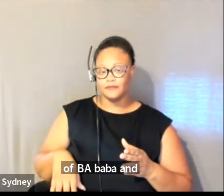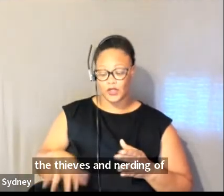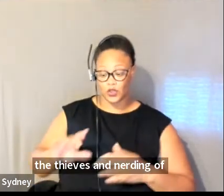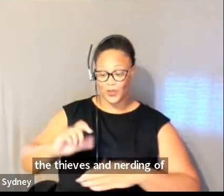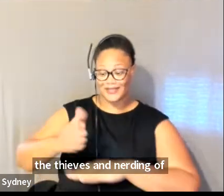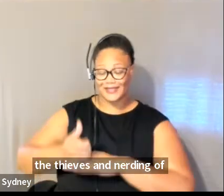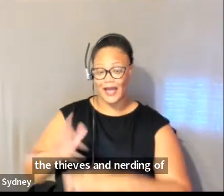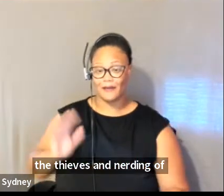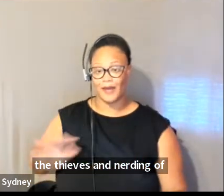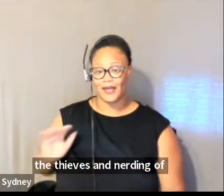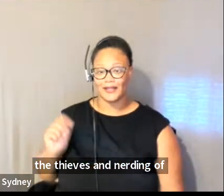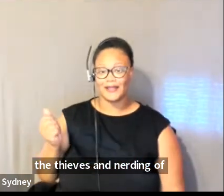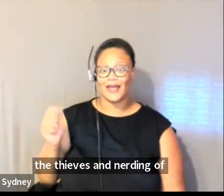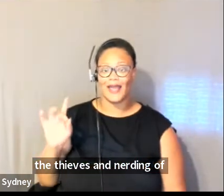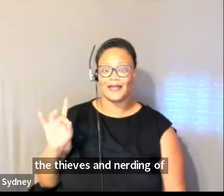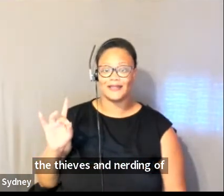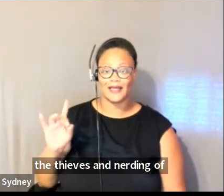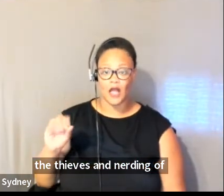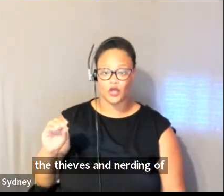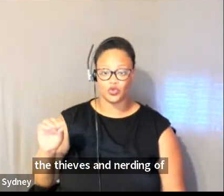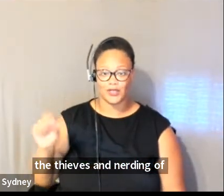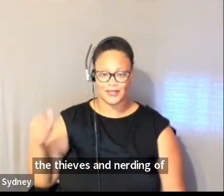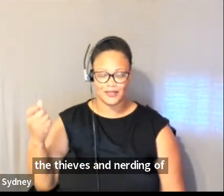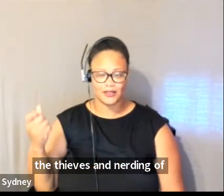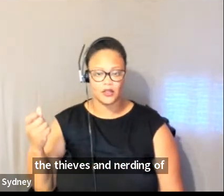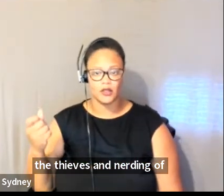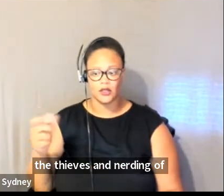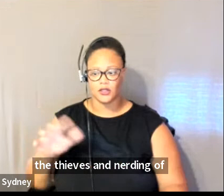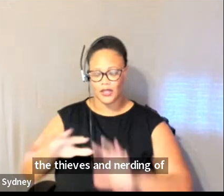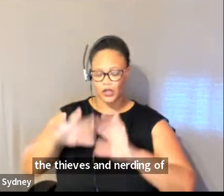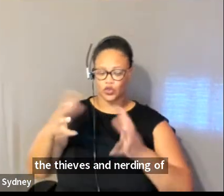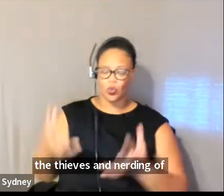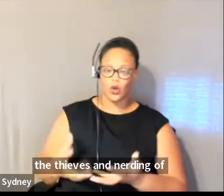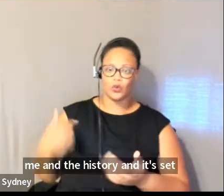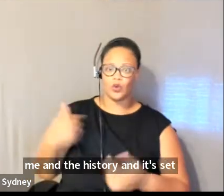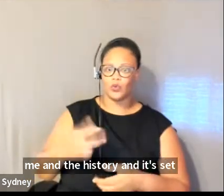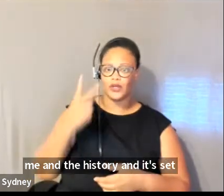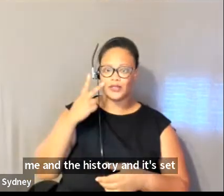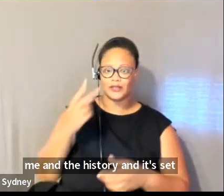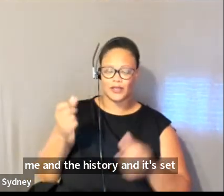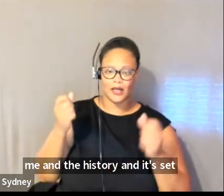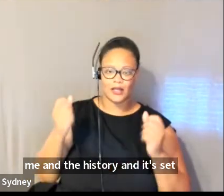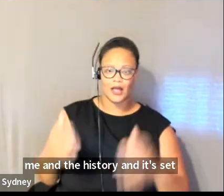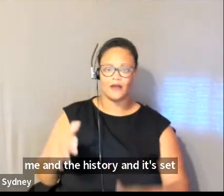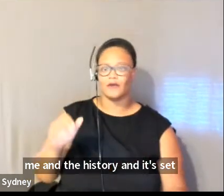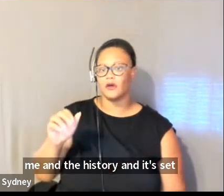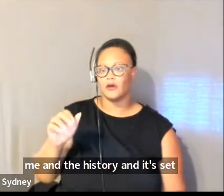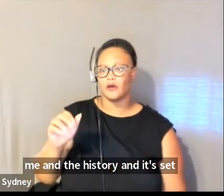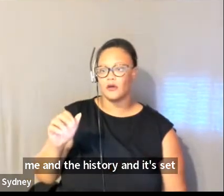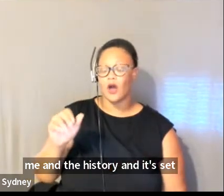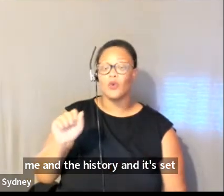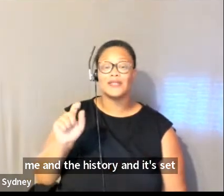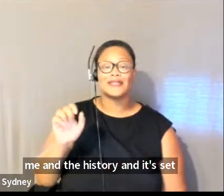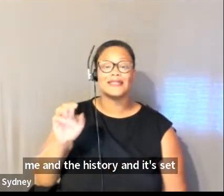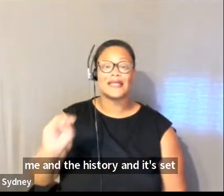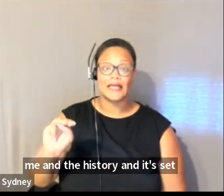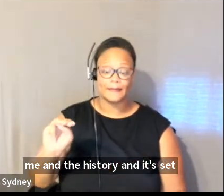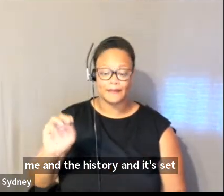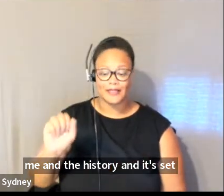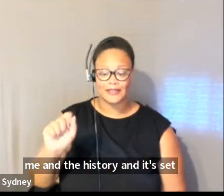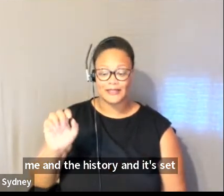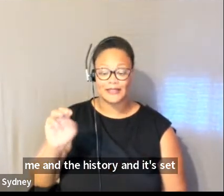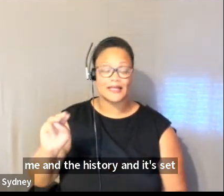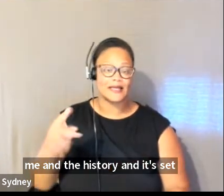1800s. So in a world where we see a rise of steam as the major form of technology rather than